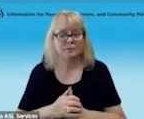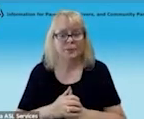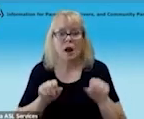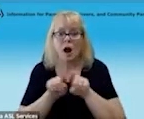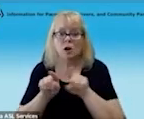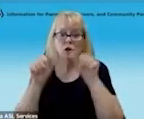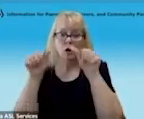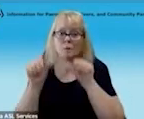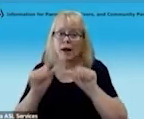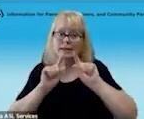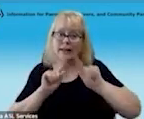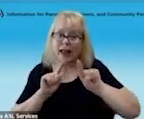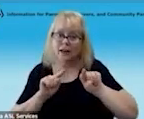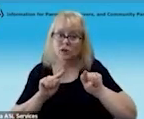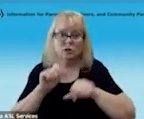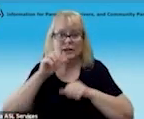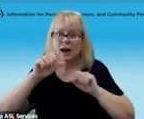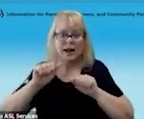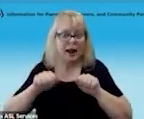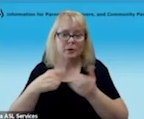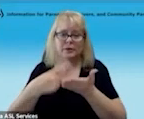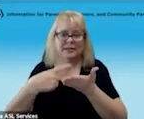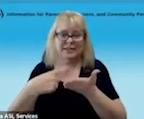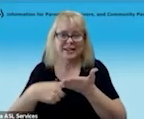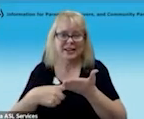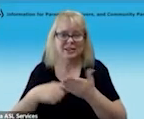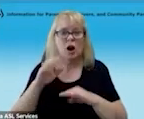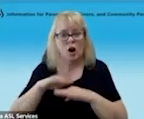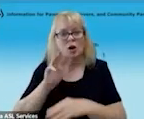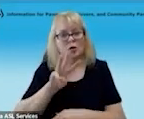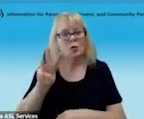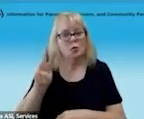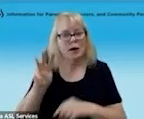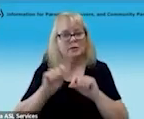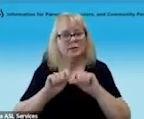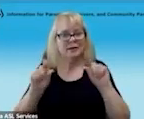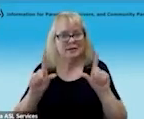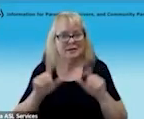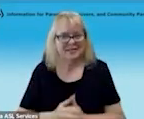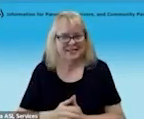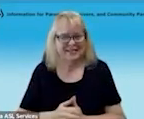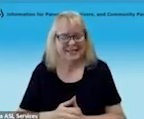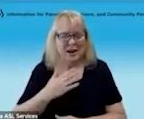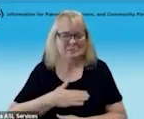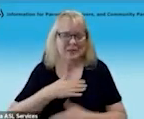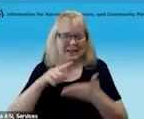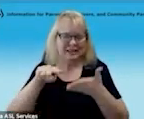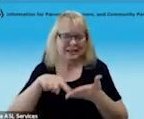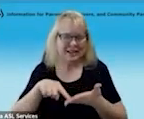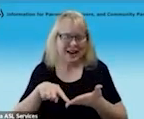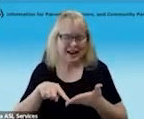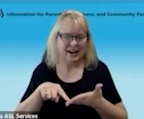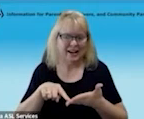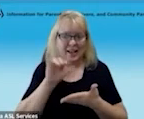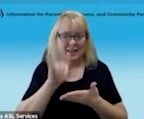at the bottom of your screen. We will do our best to respond to as many questions as time allows. We will also post